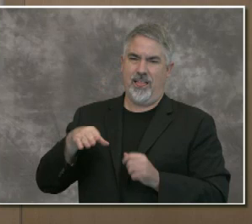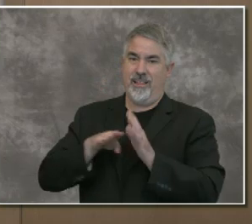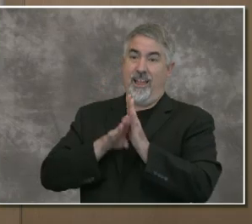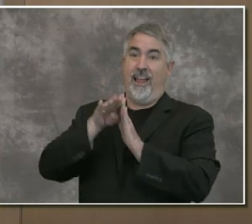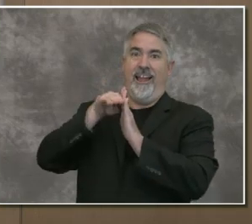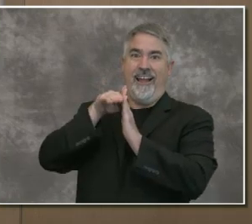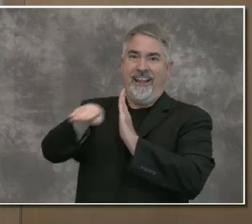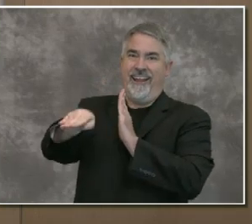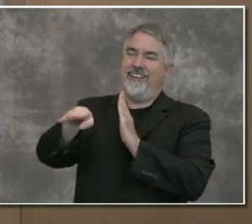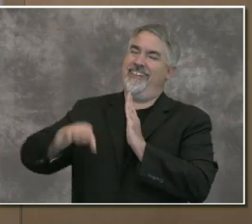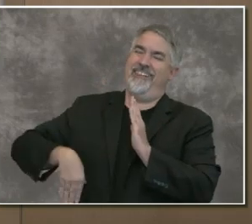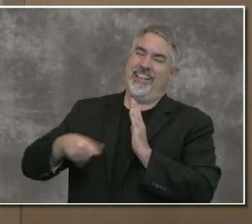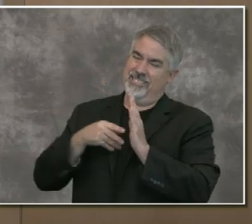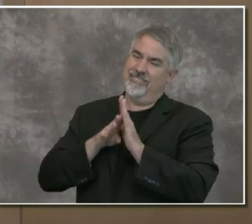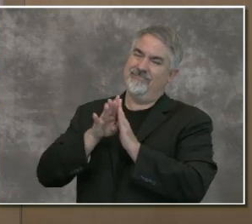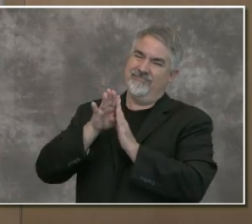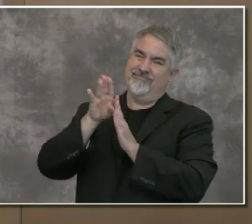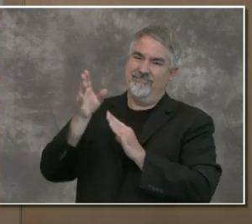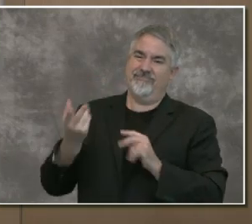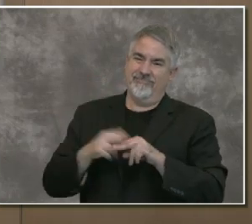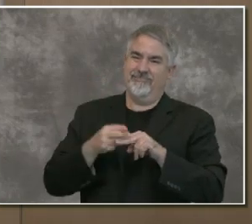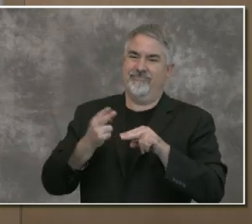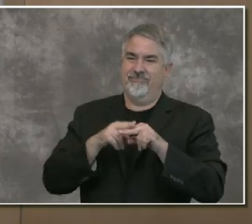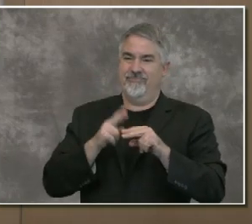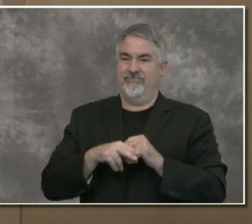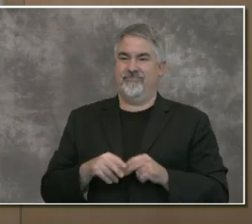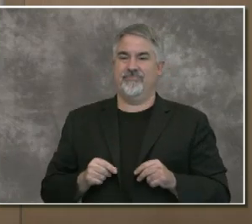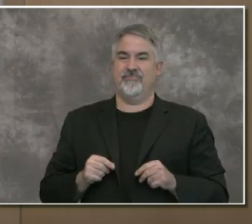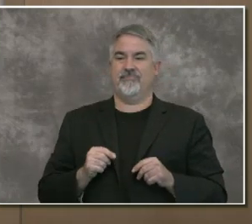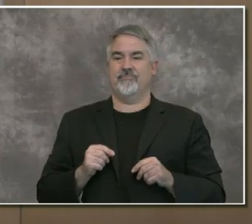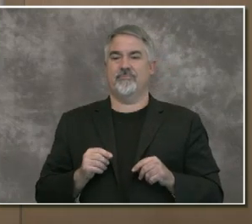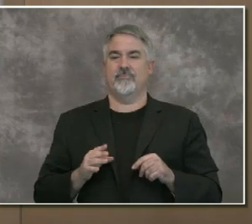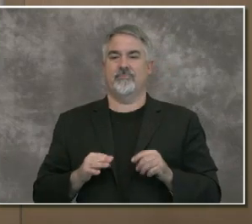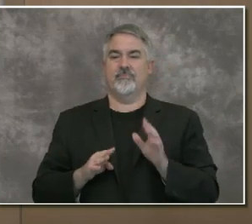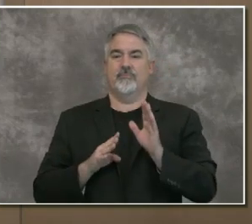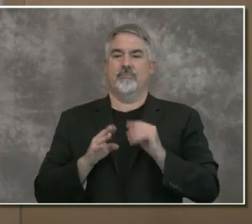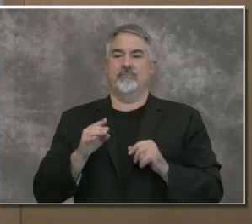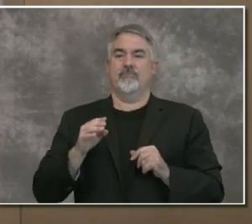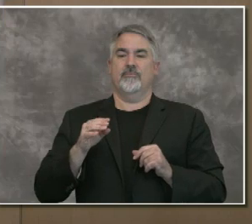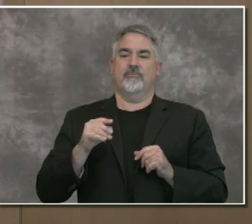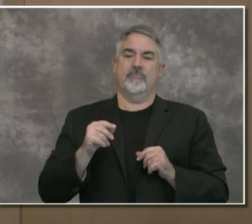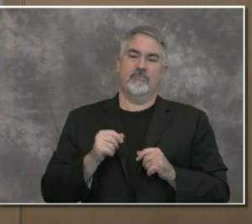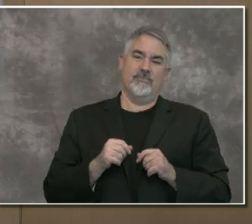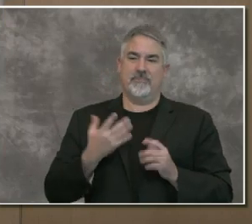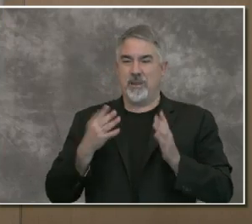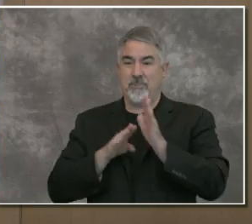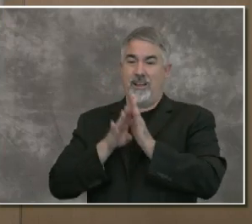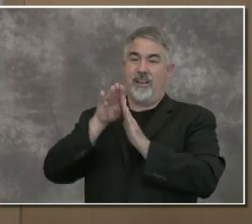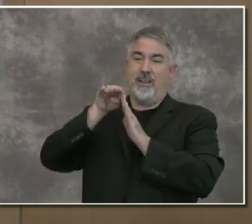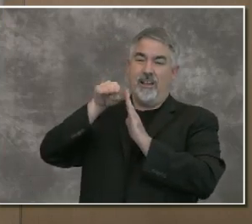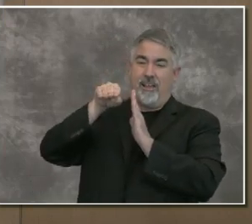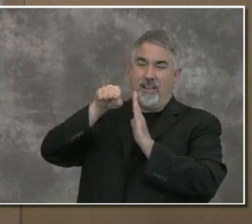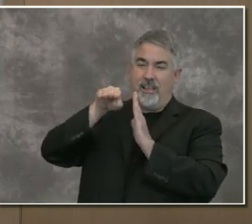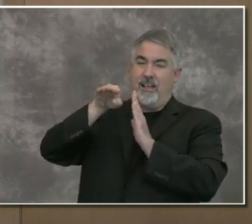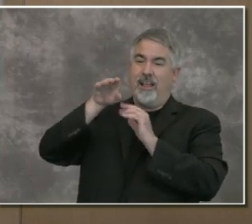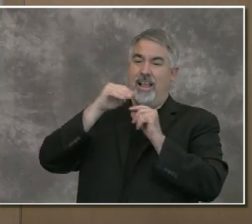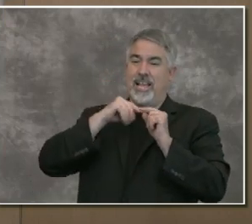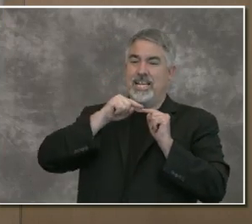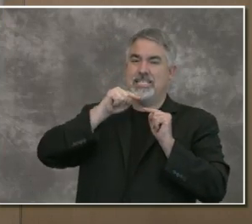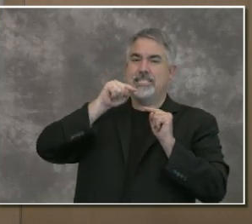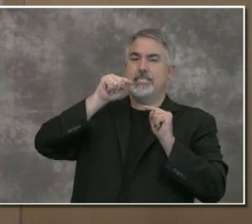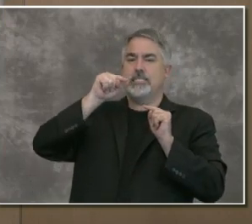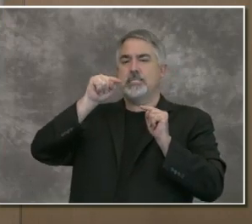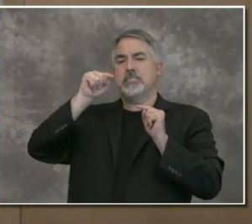a peak and then a decline, or a steady or baseline of maintaining numbers